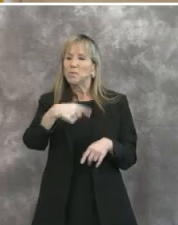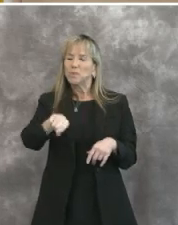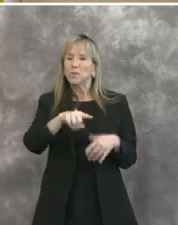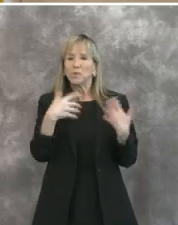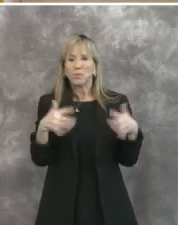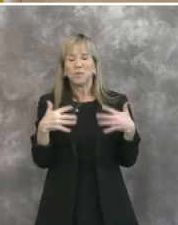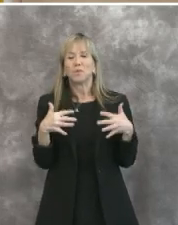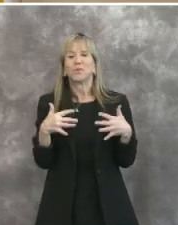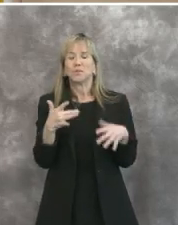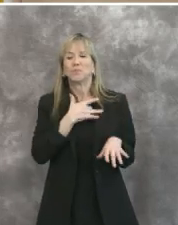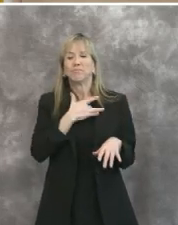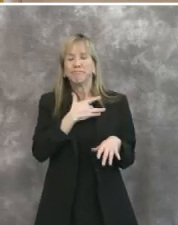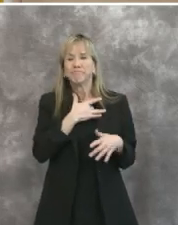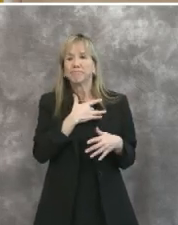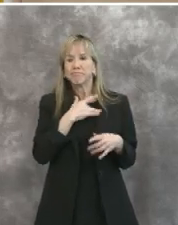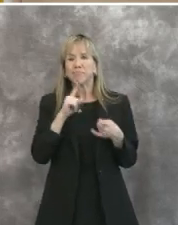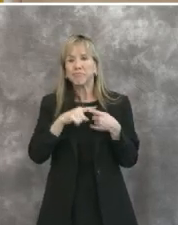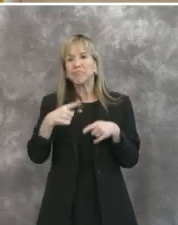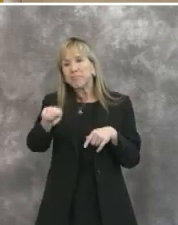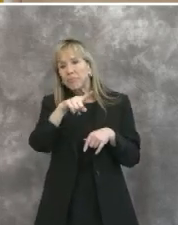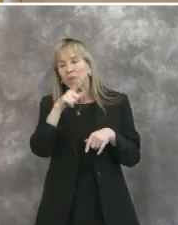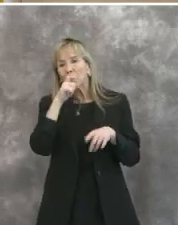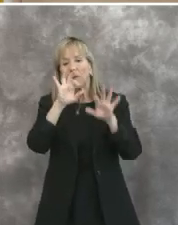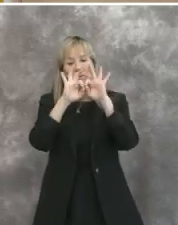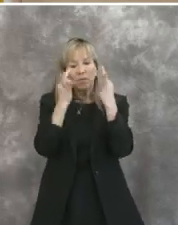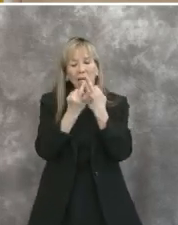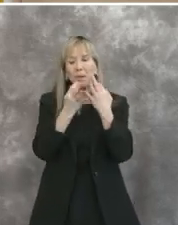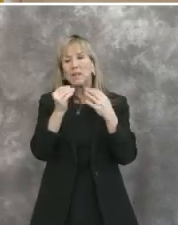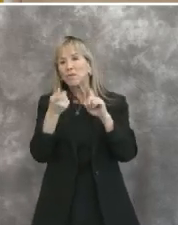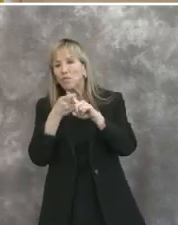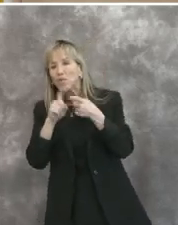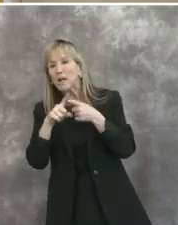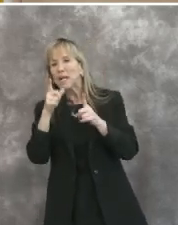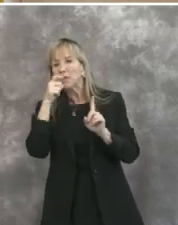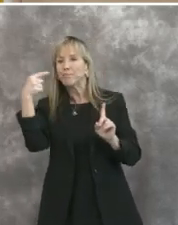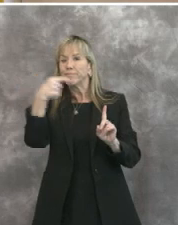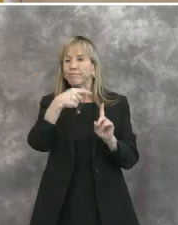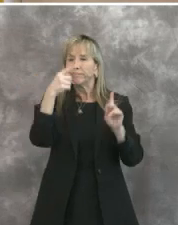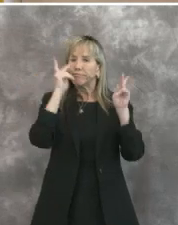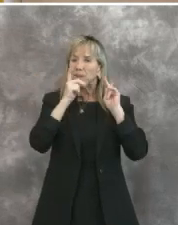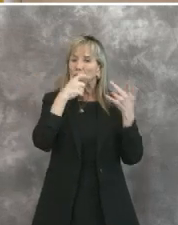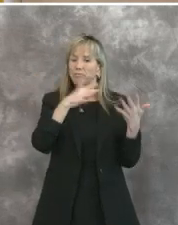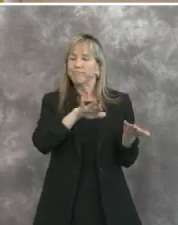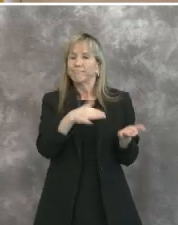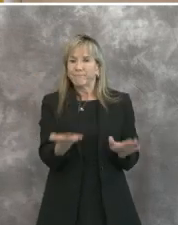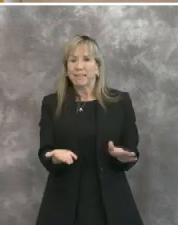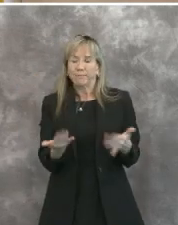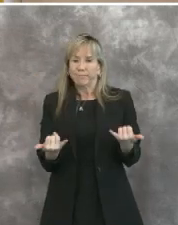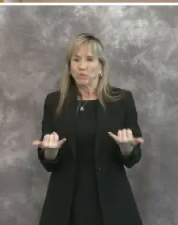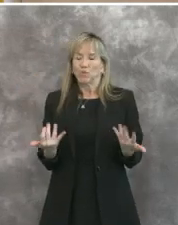condolences once again goes out to the family members and the friends of the individuals announced today who have